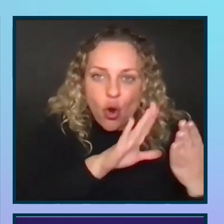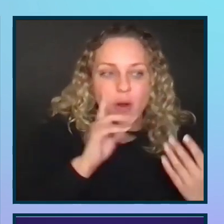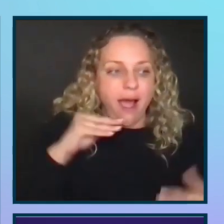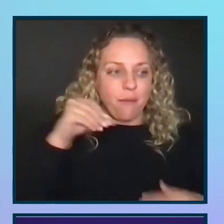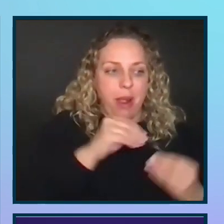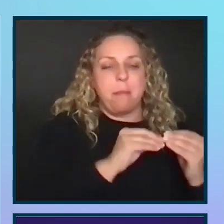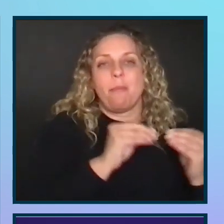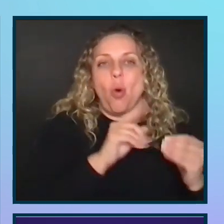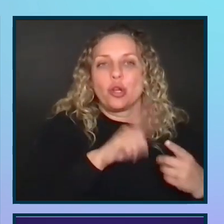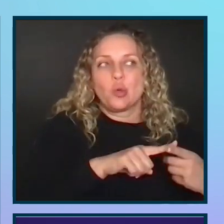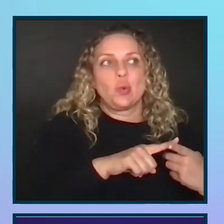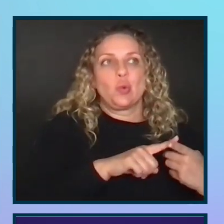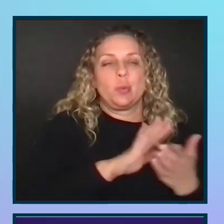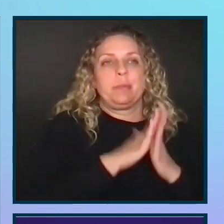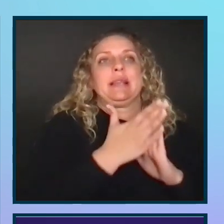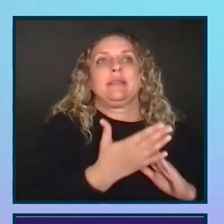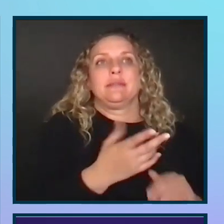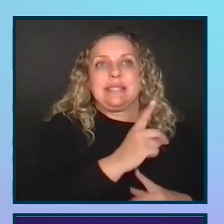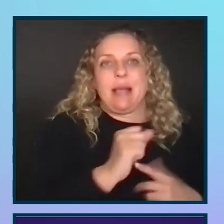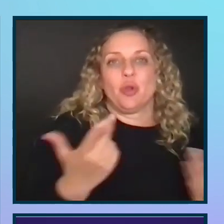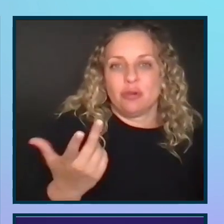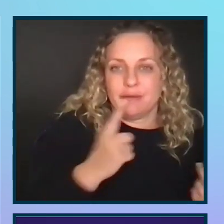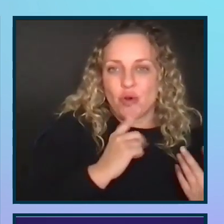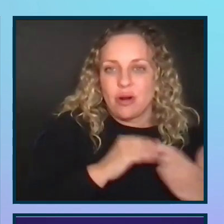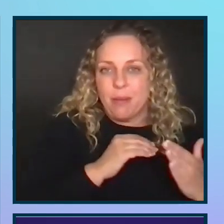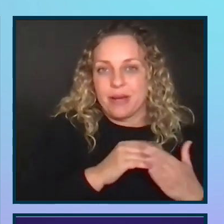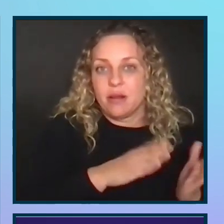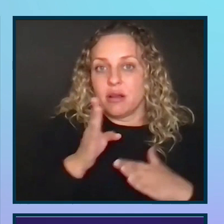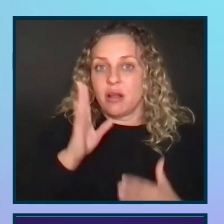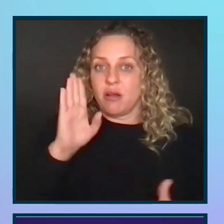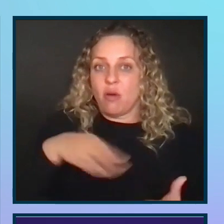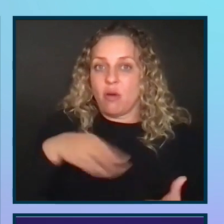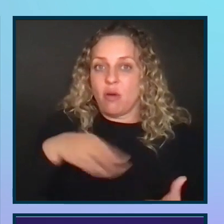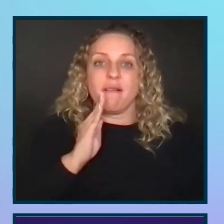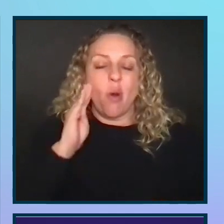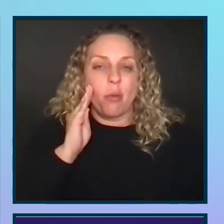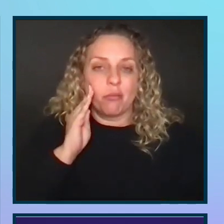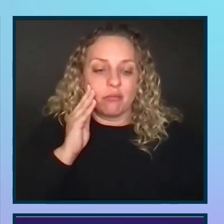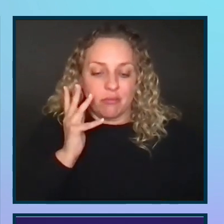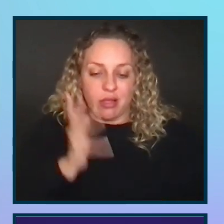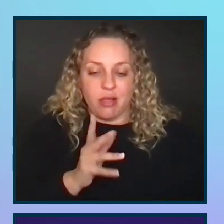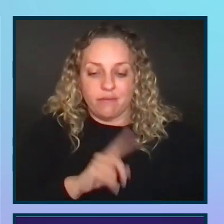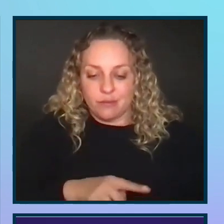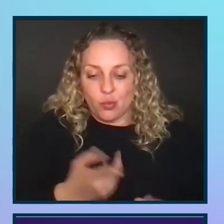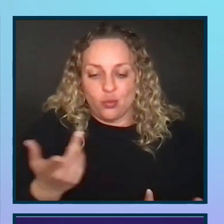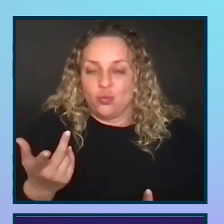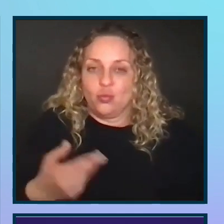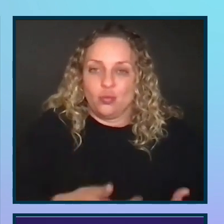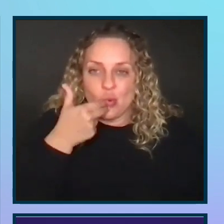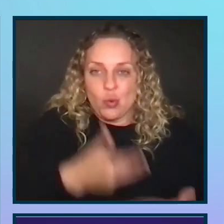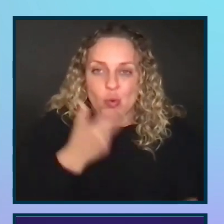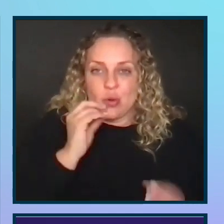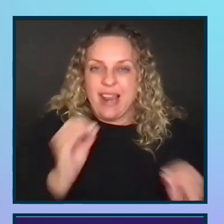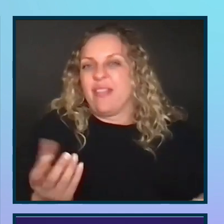be alive and be disabled. When they're home, they only have 1 spoon left. So unfortunately, they had to buy dinner. So they weren't able to cook a healthy